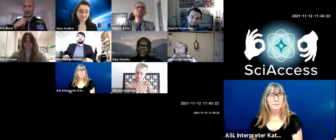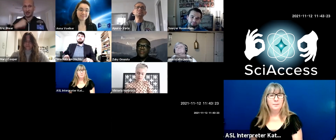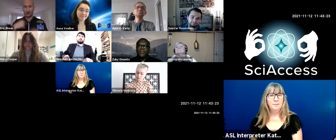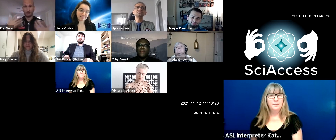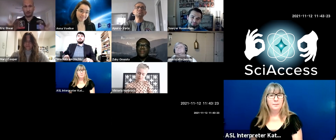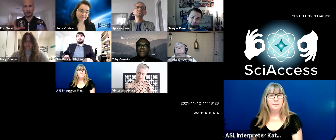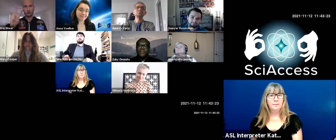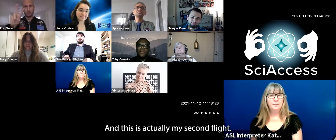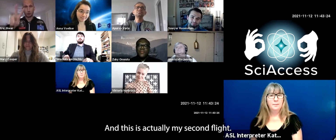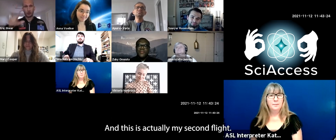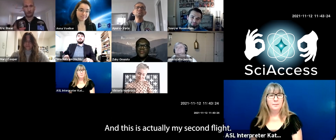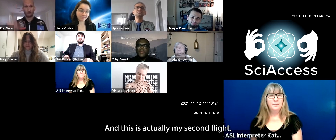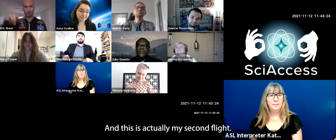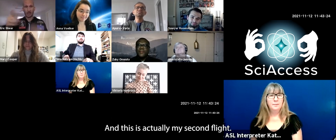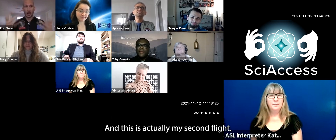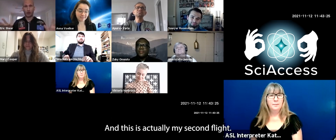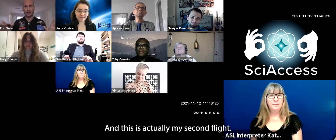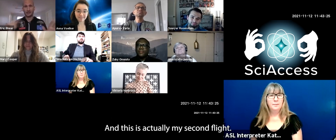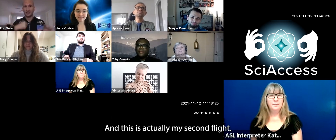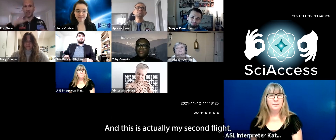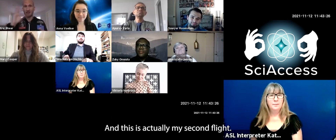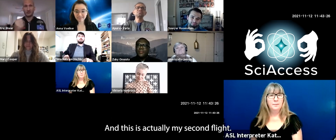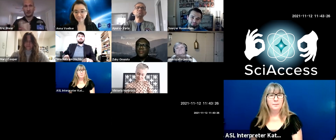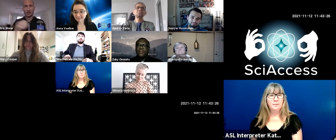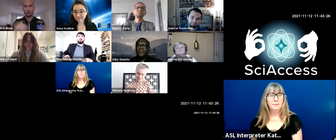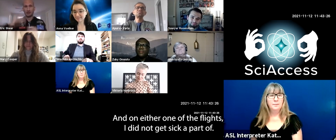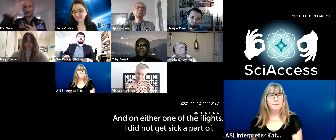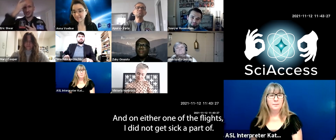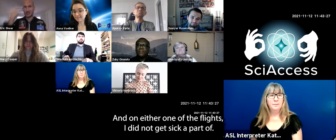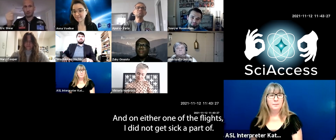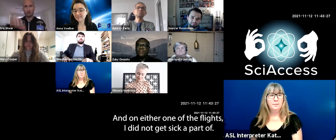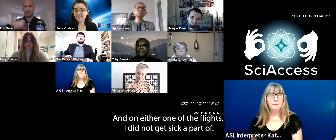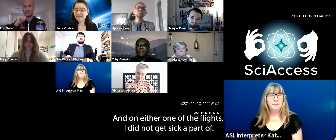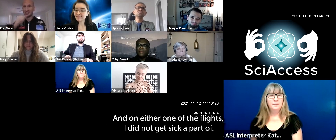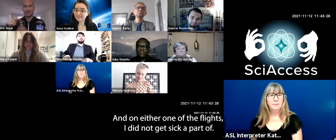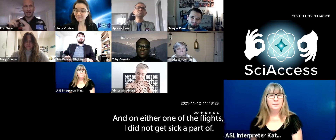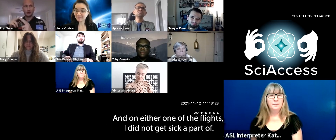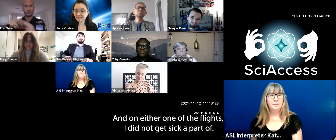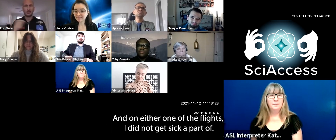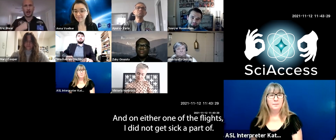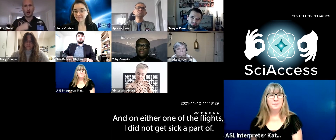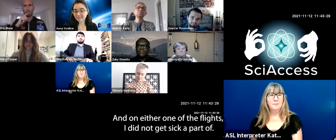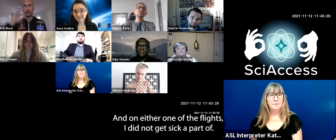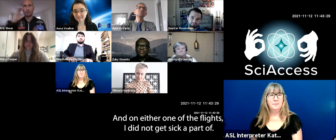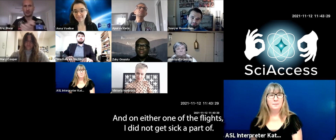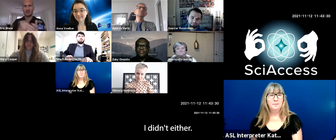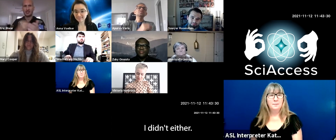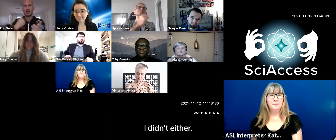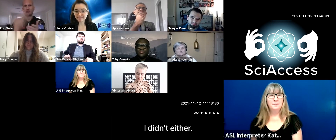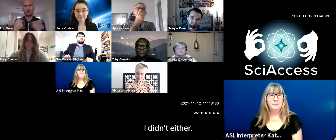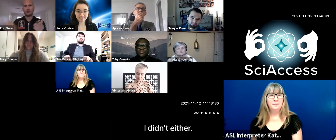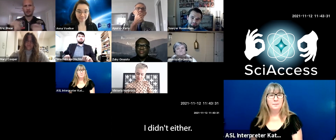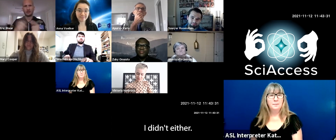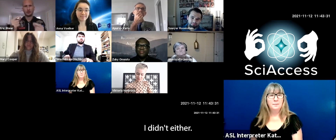sickness. And this is actually my second flight. And on either one of the flights, I did not get sick. Apurva